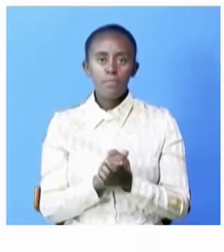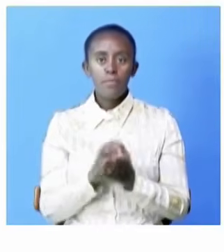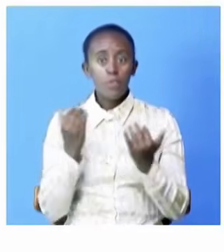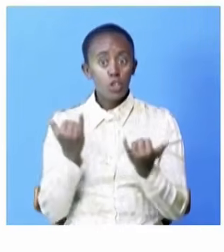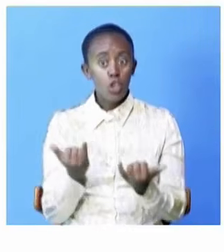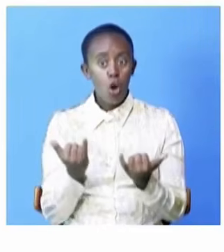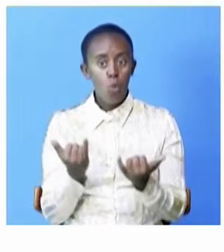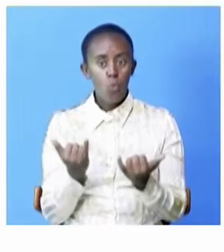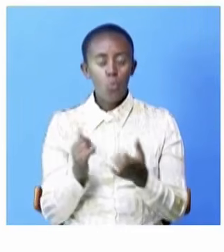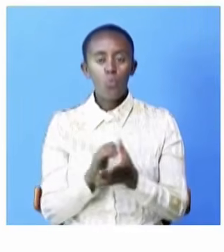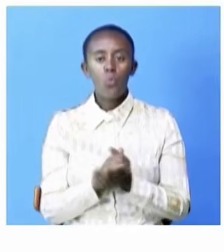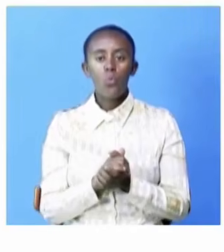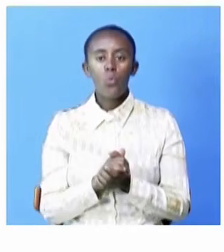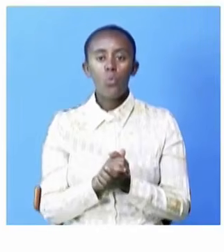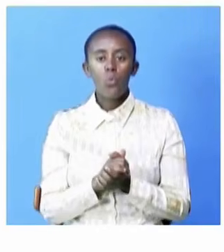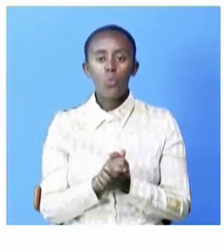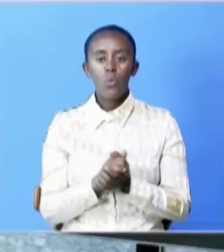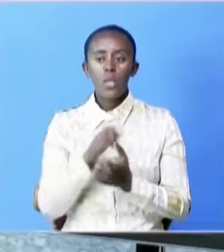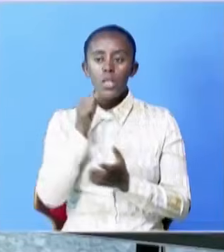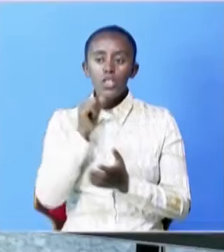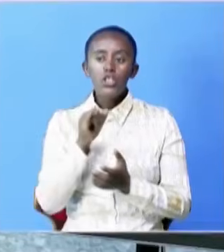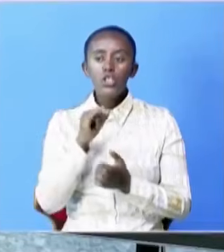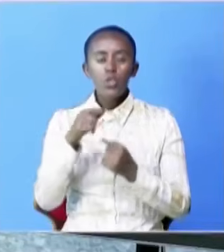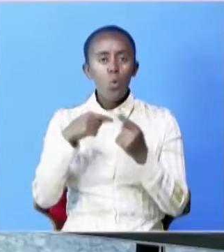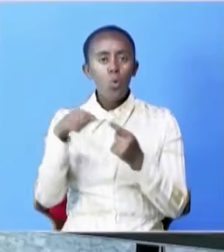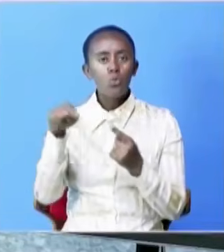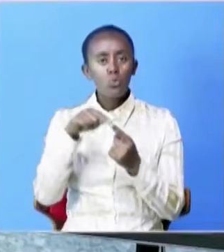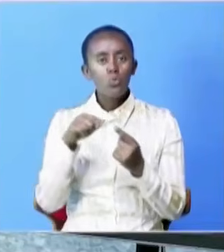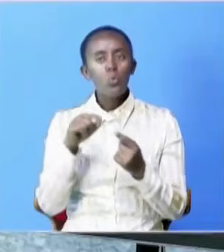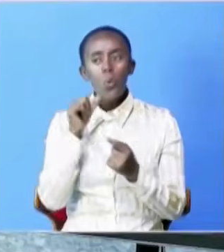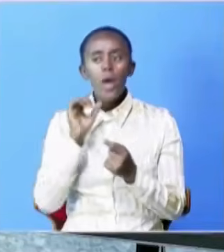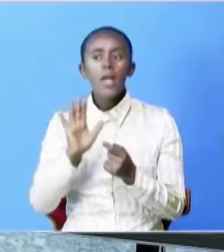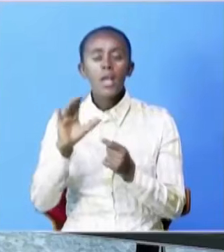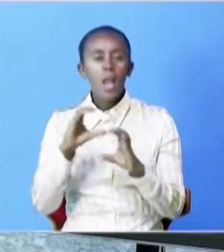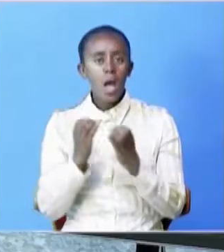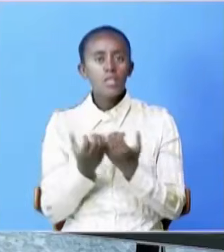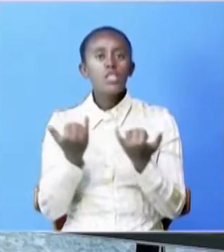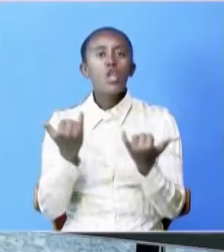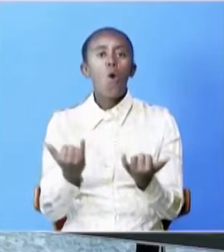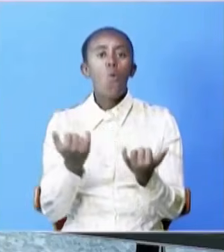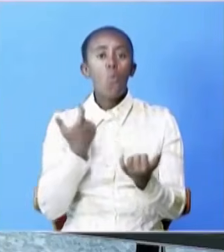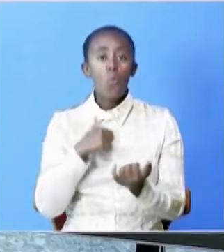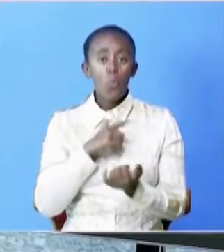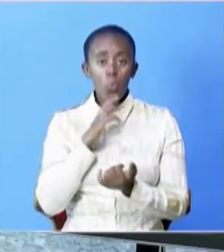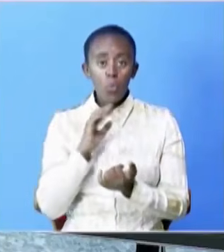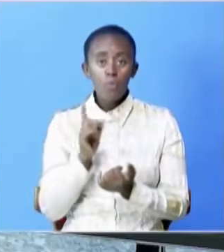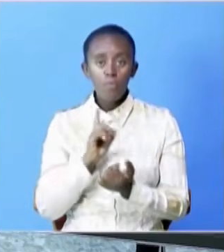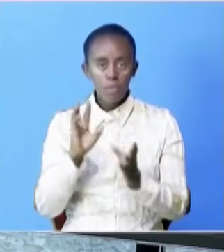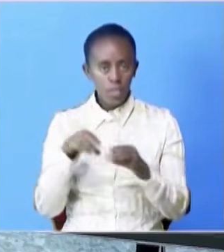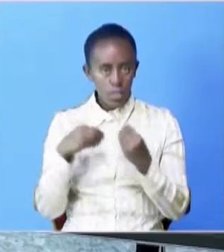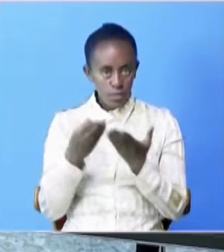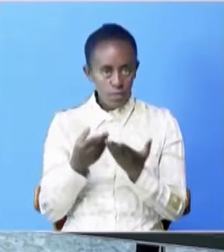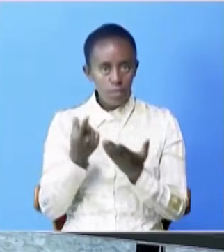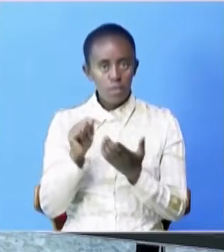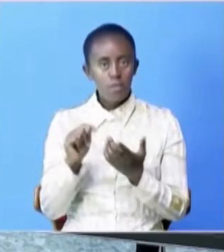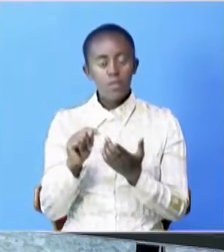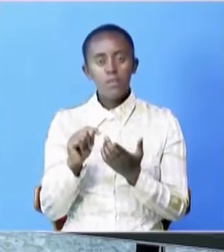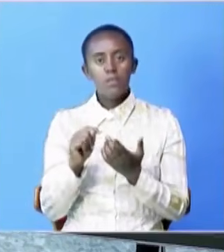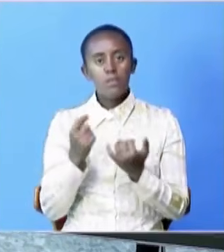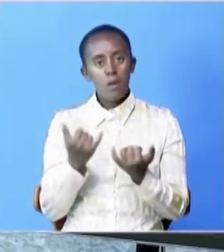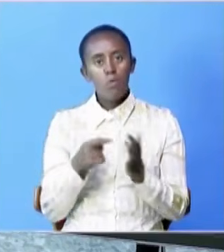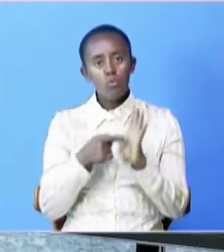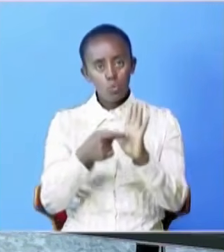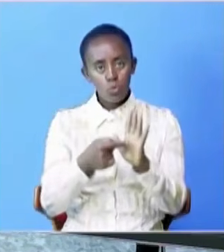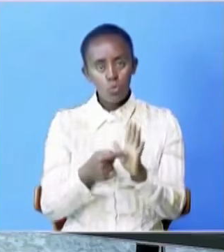now. She goes to her class now. So we are giving the word now to